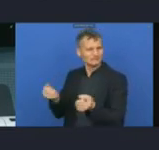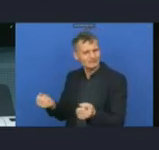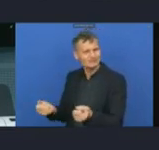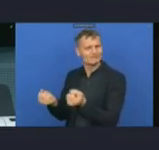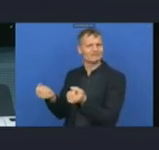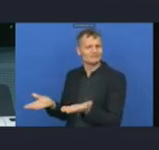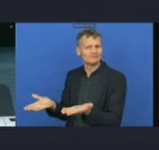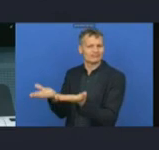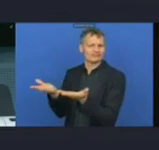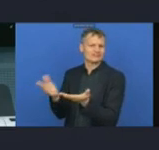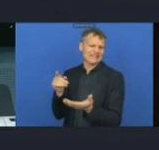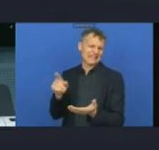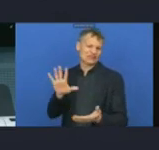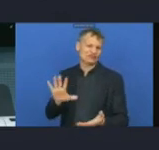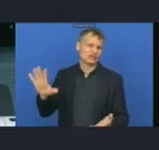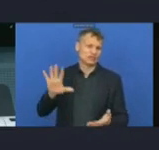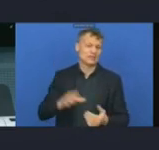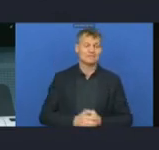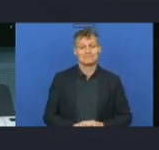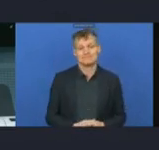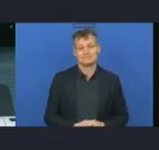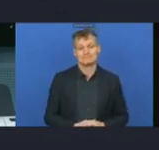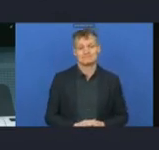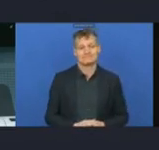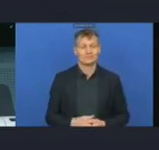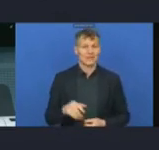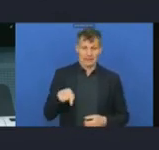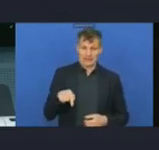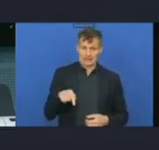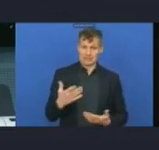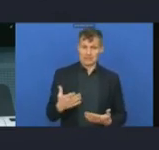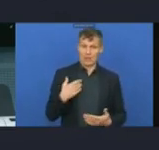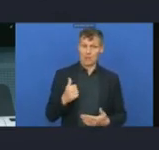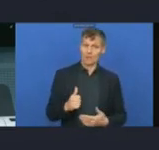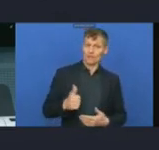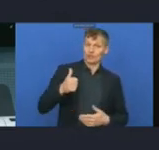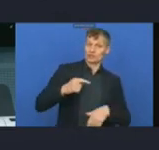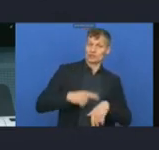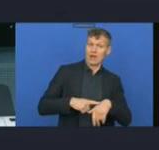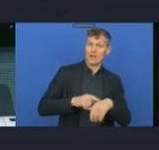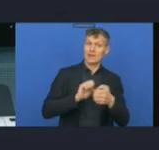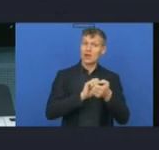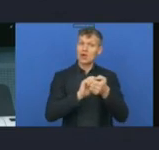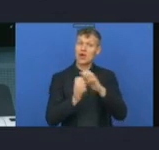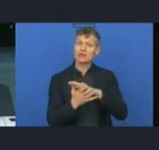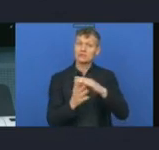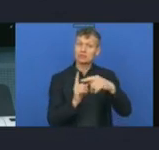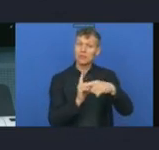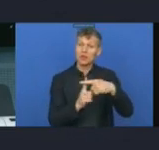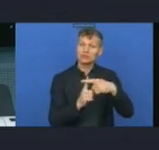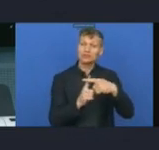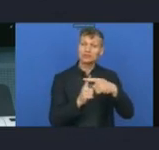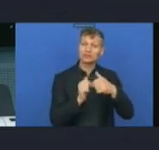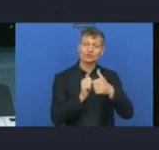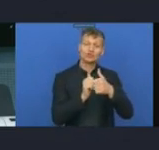one. This is the first time that in the Erasmus Plus sport program,